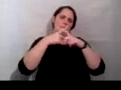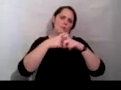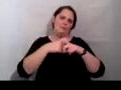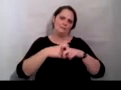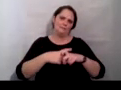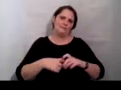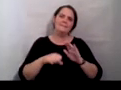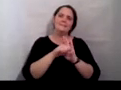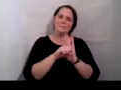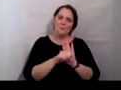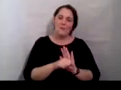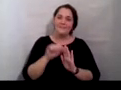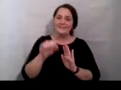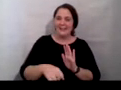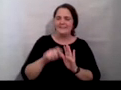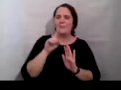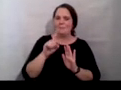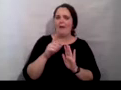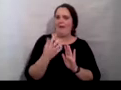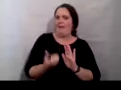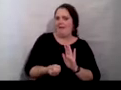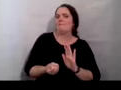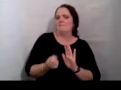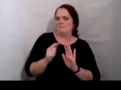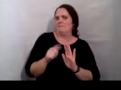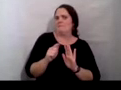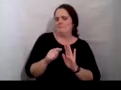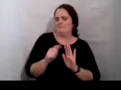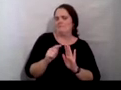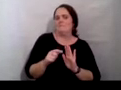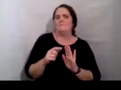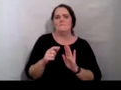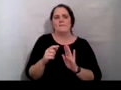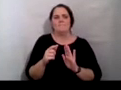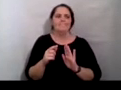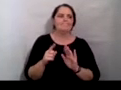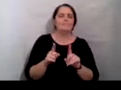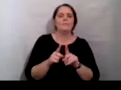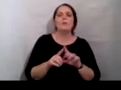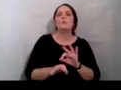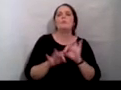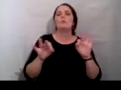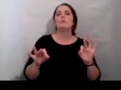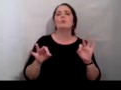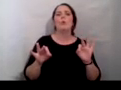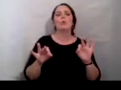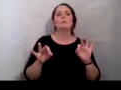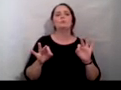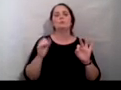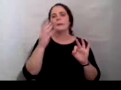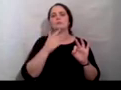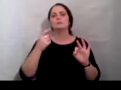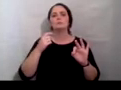the way that it's used within an Indigenous culture, but there's certainly something there to work with in terms of being a